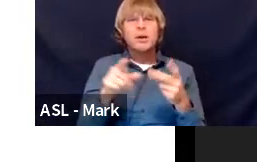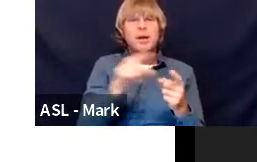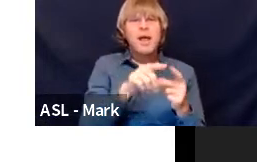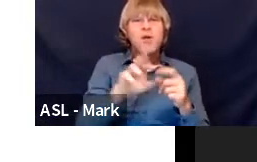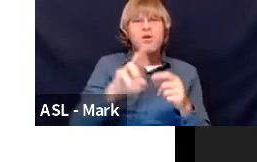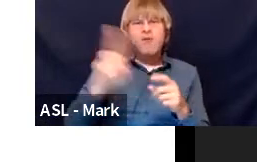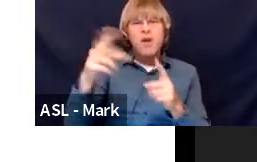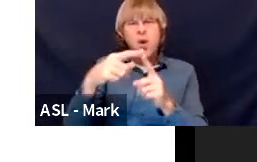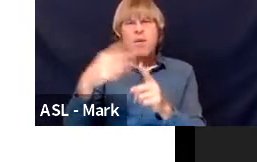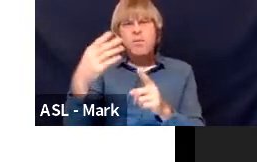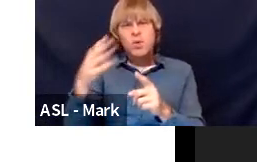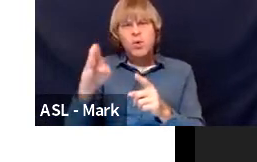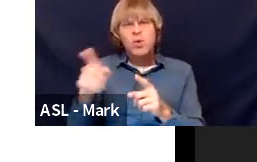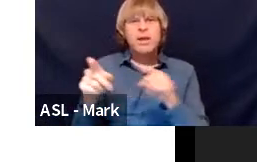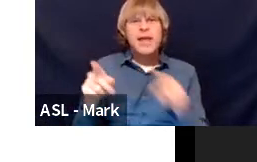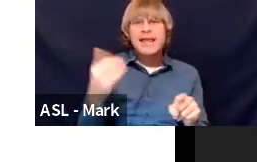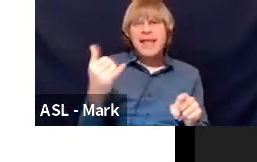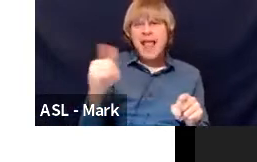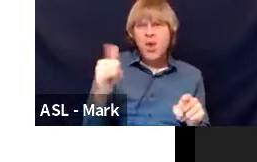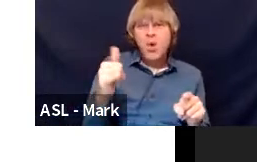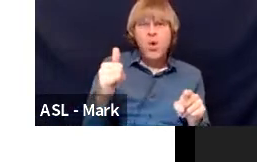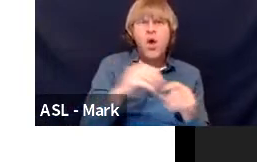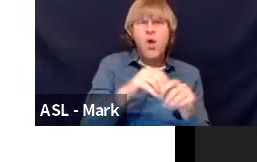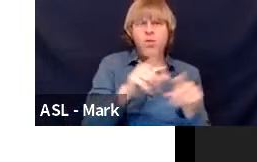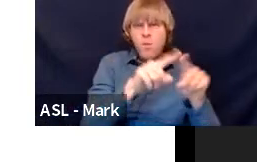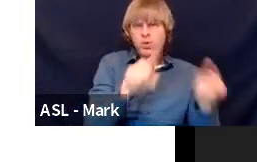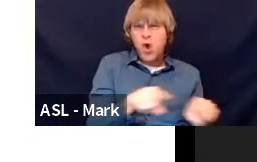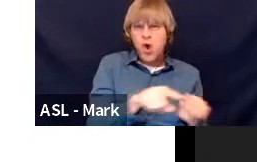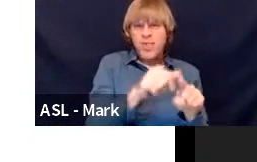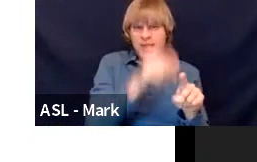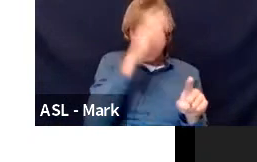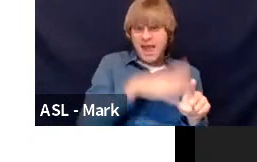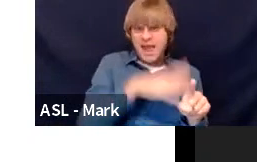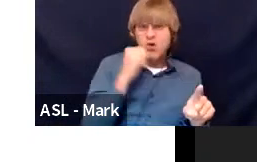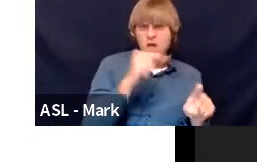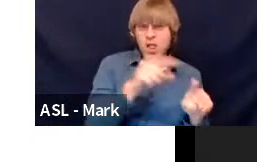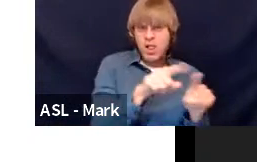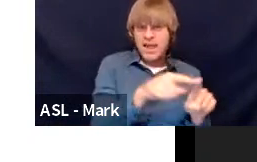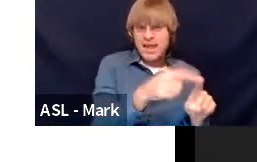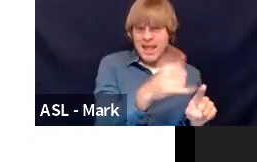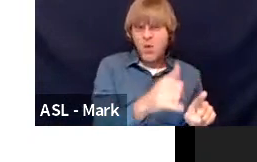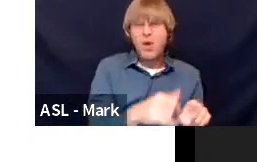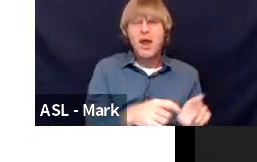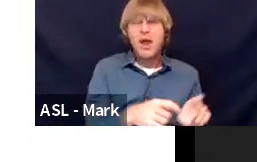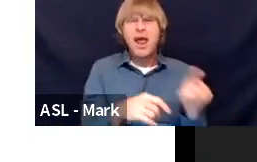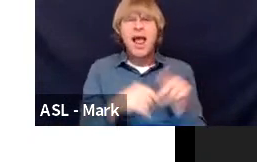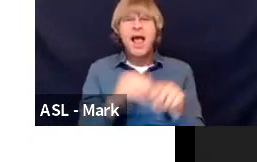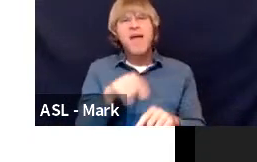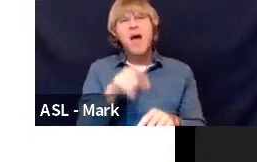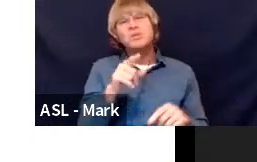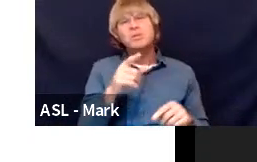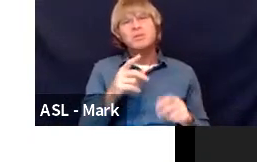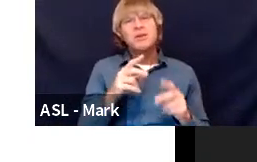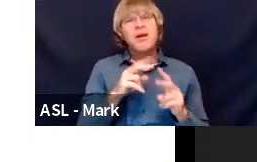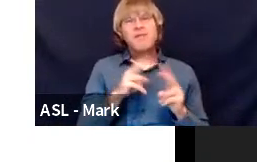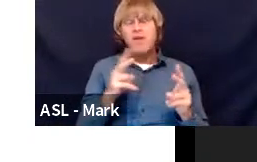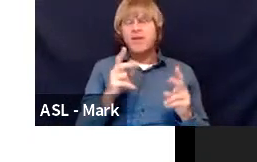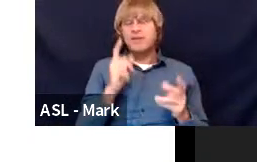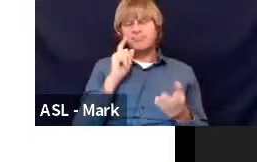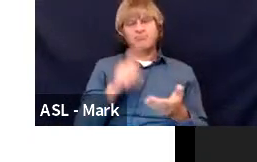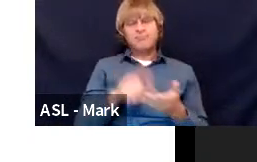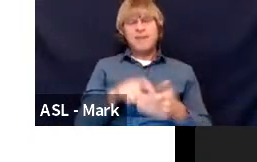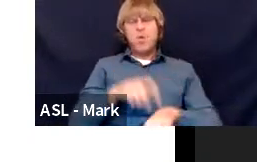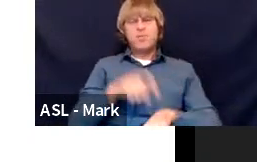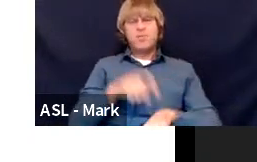upper right-hand corner. You see it in the yellow on the postcard with the guy and the girl. And this was a very candid moment.